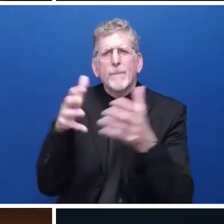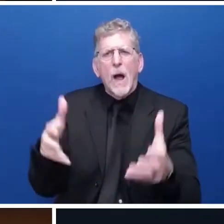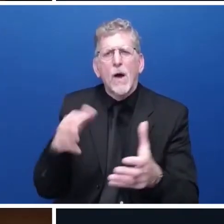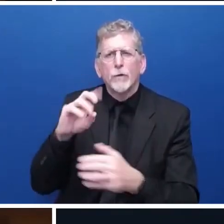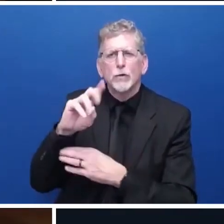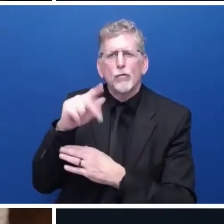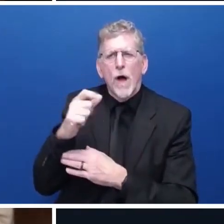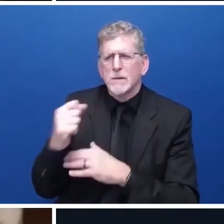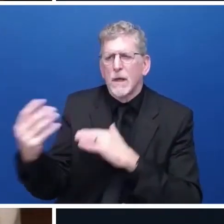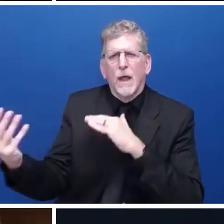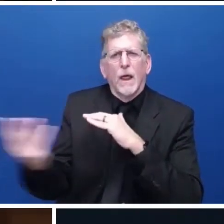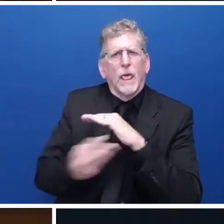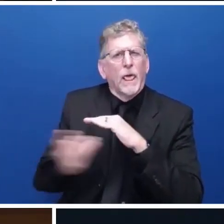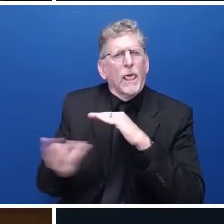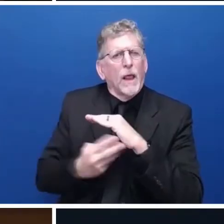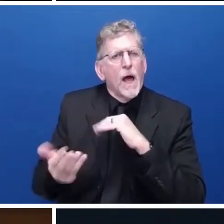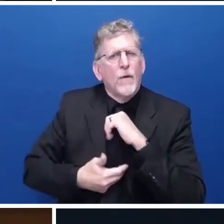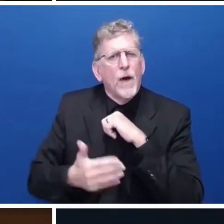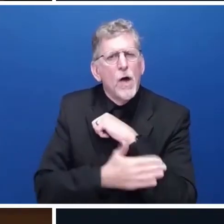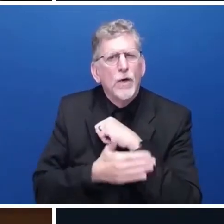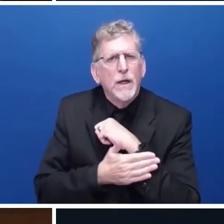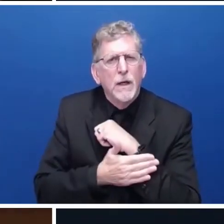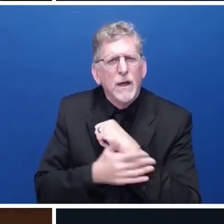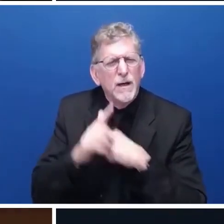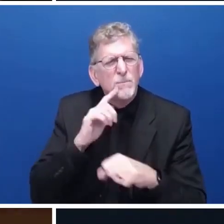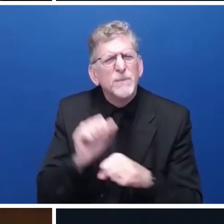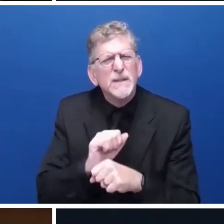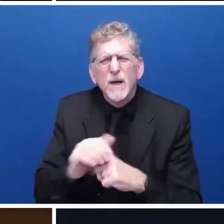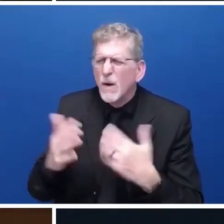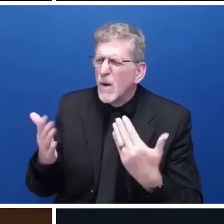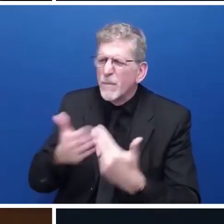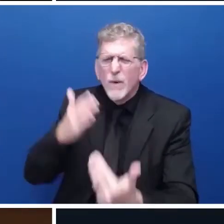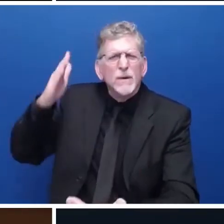in by water or sea. You probably noticed that.